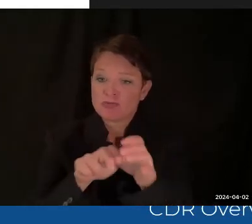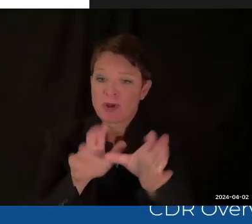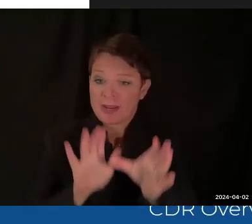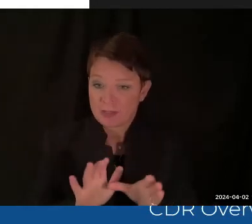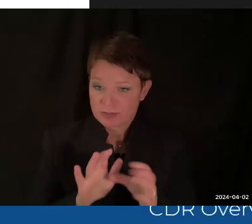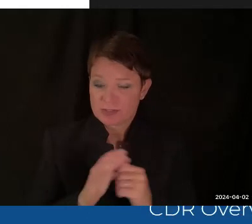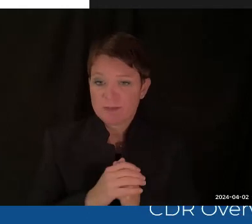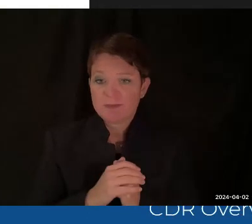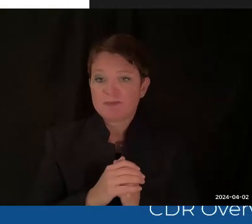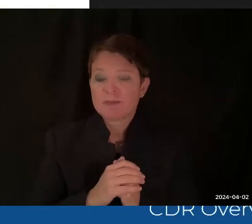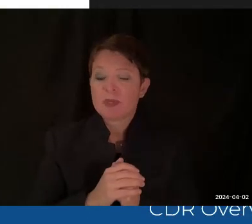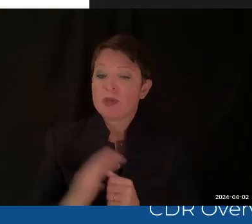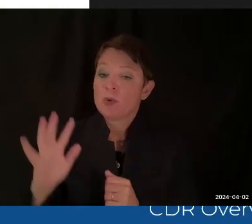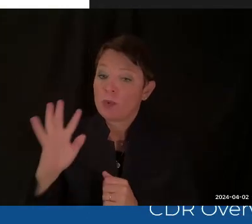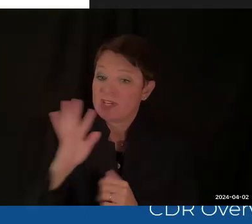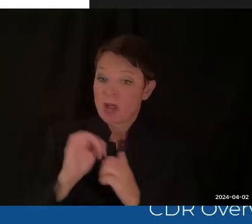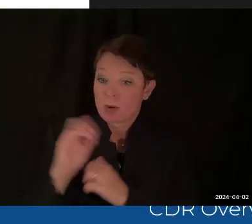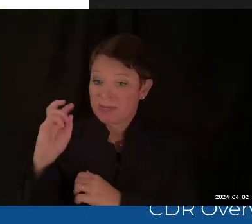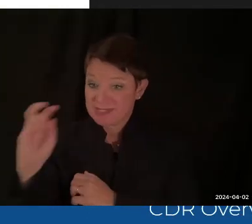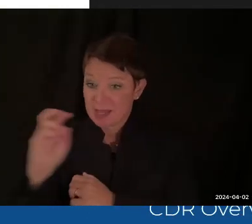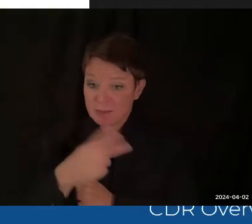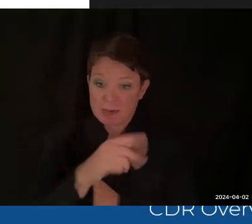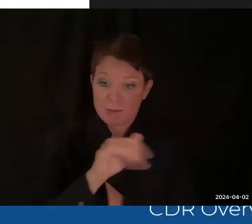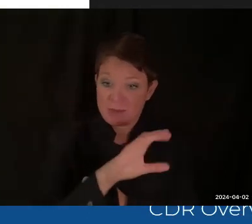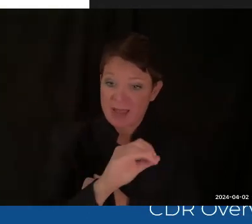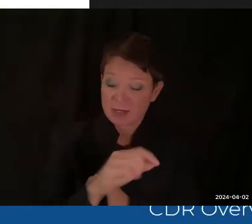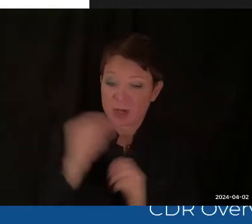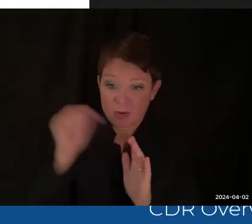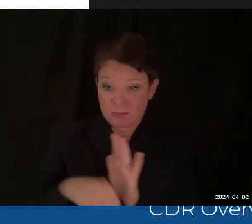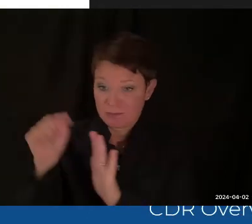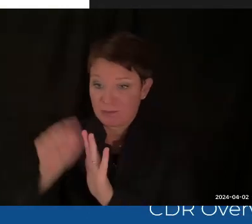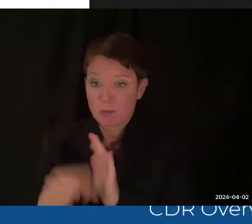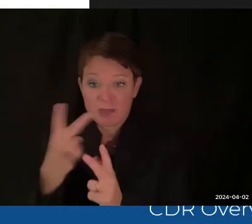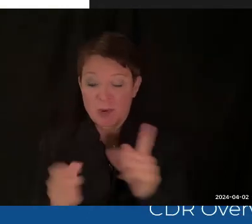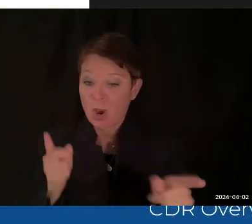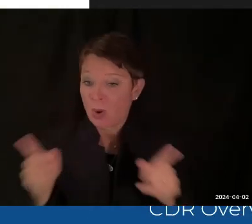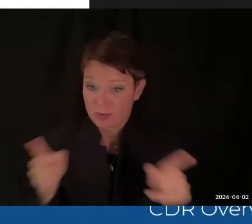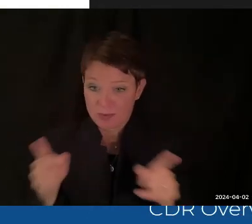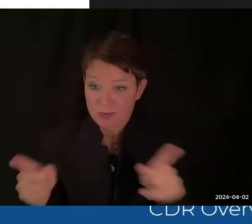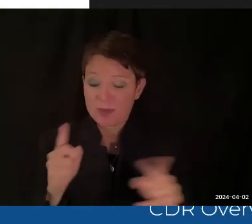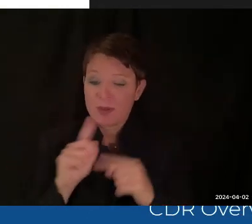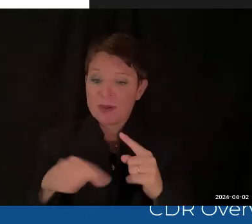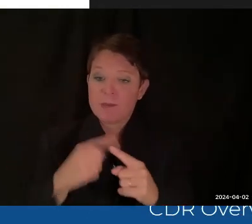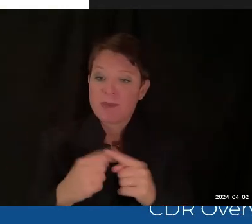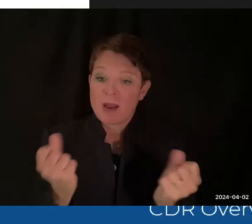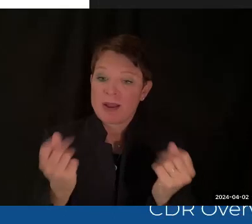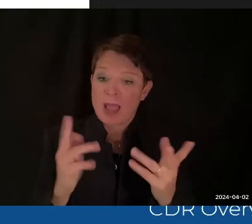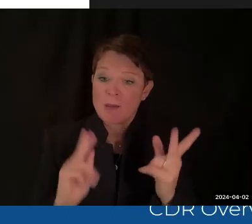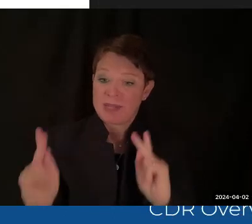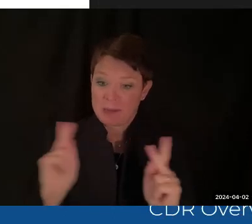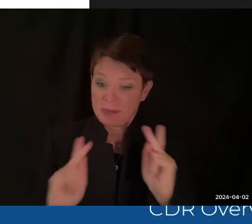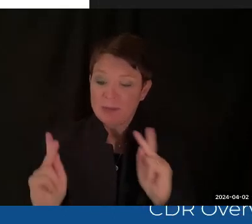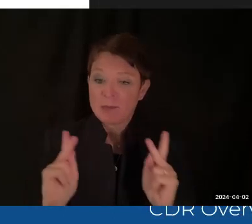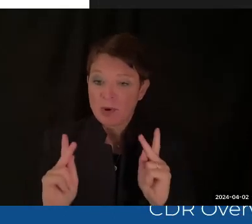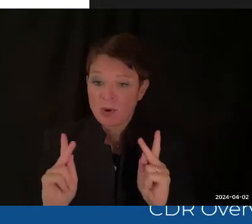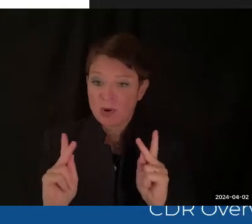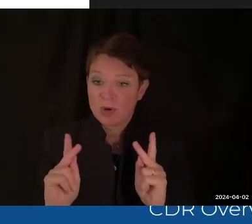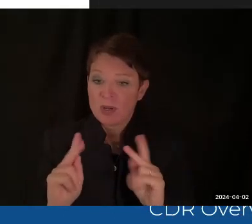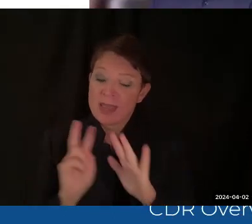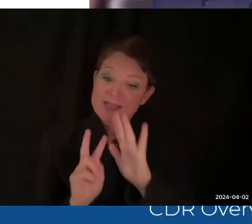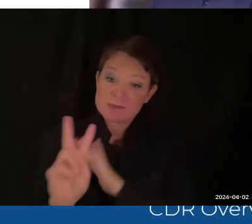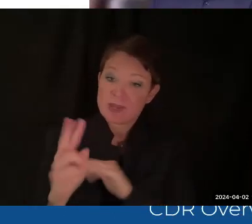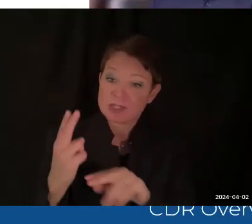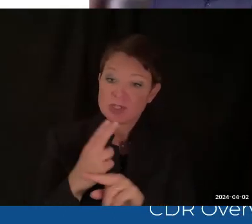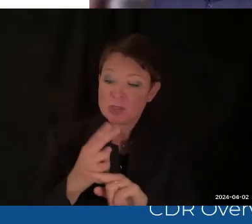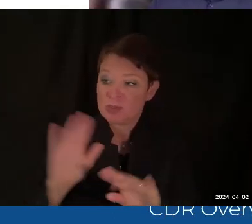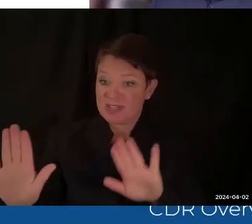So we've spoken with SEPTA and PATCO extensively in regards to the amount of patrons that are anticipated to